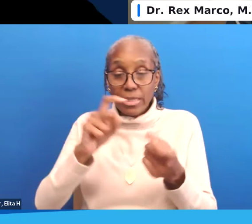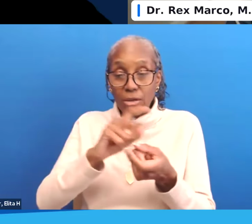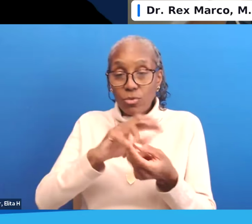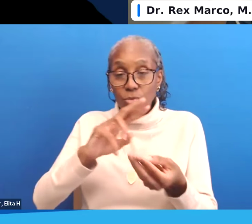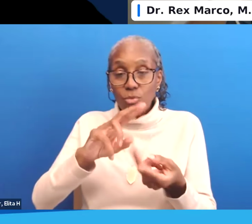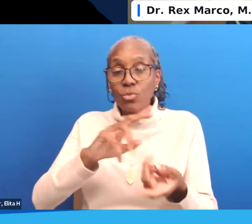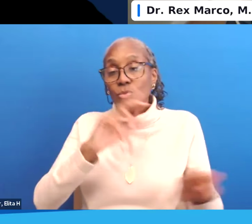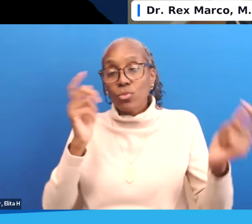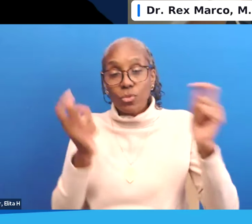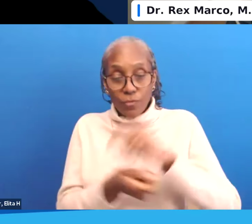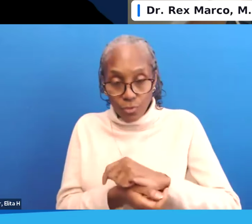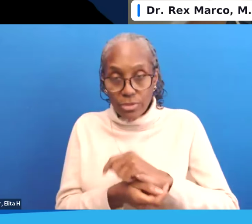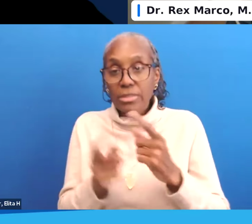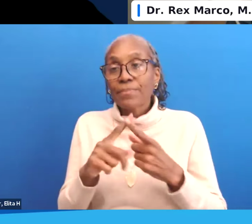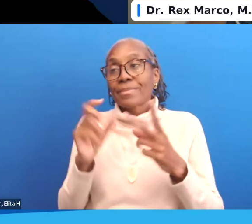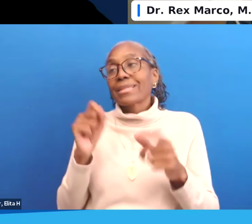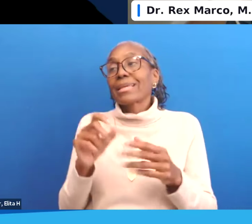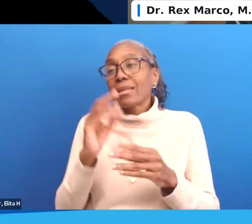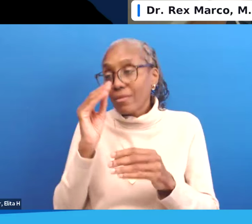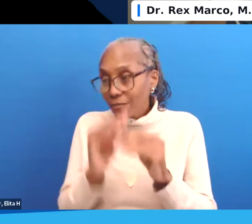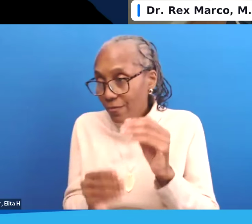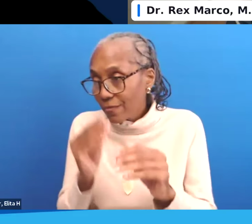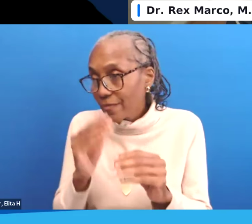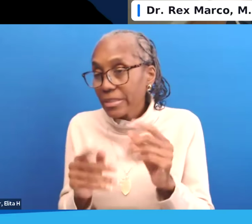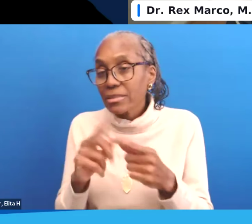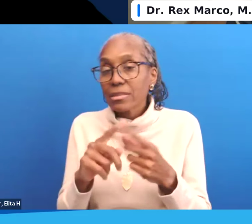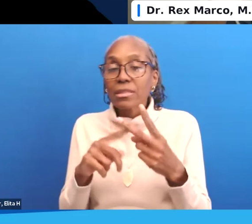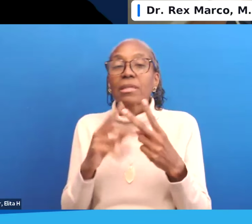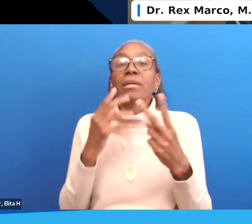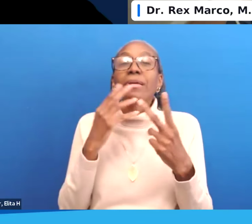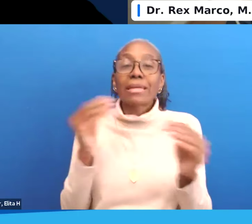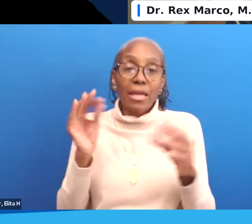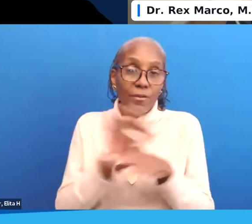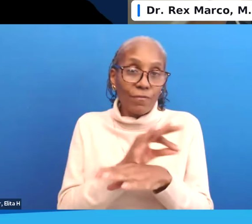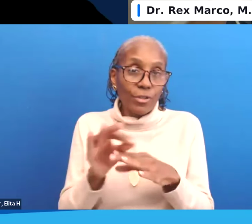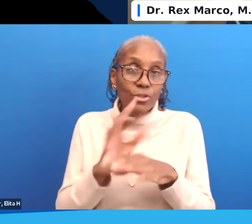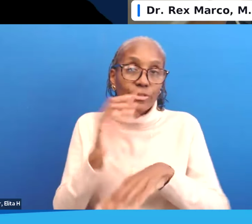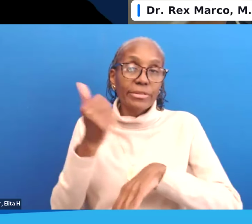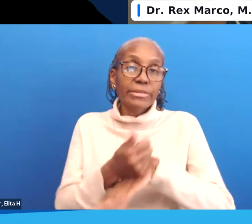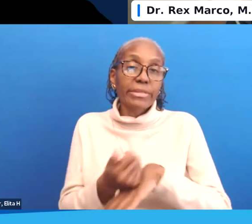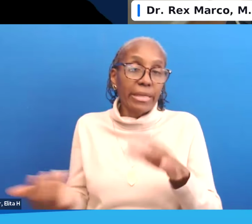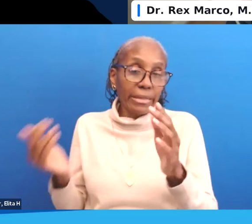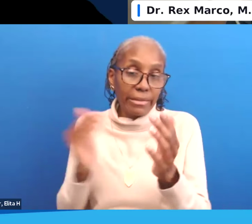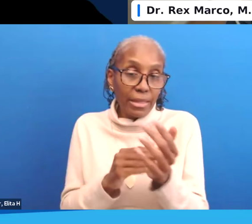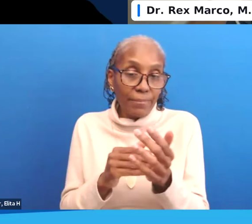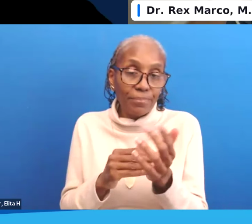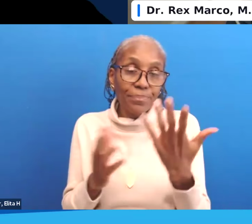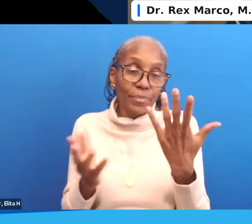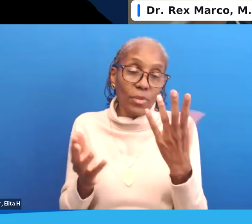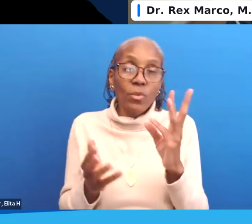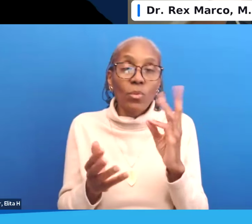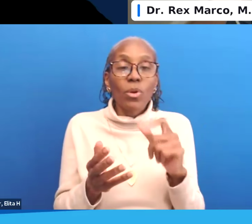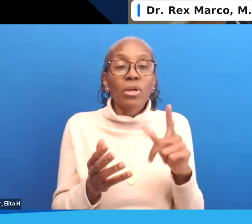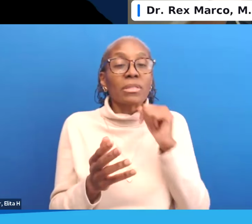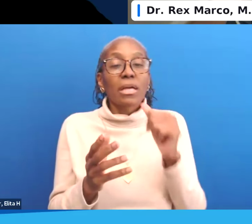be fixed? Can the function be restored? Not with